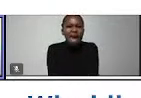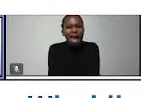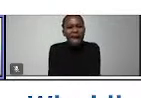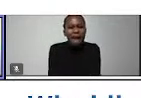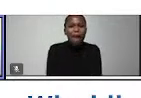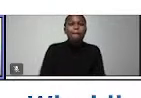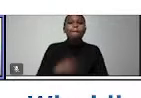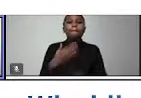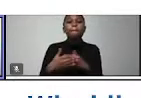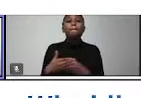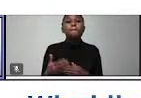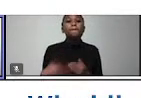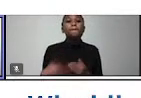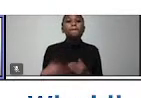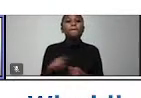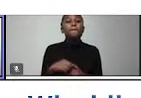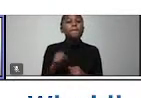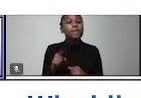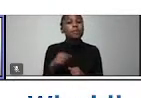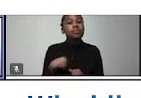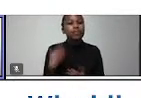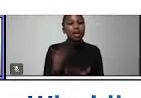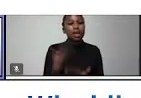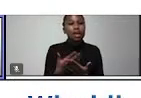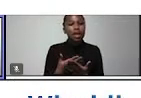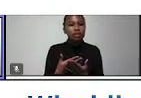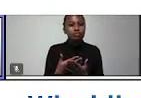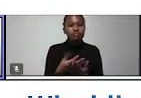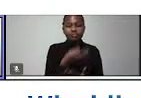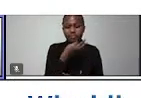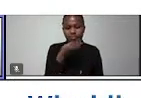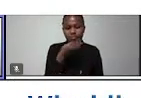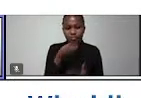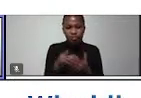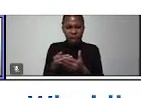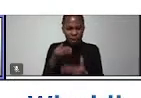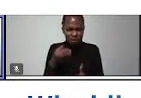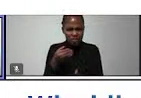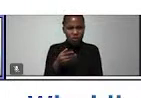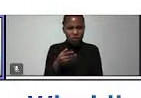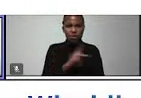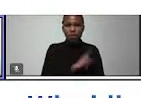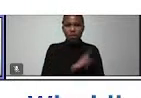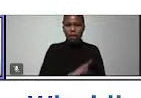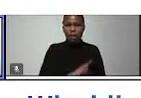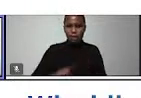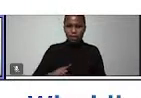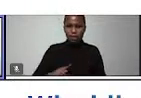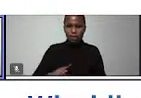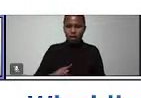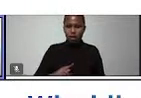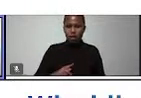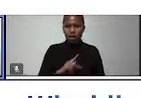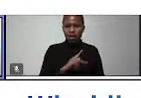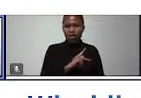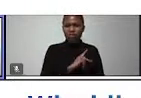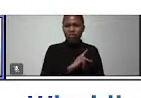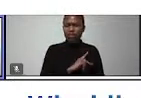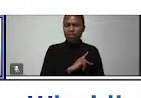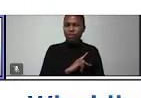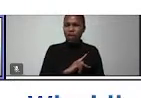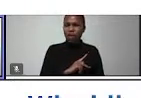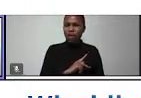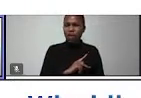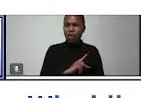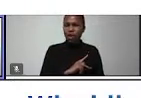Continuing on this, I must mention that before the Premier went into the US on Monday, there was actually an